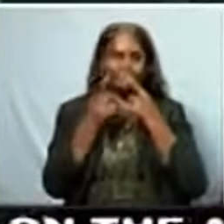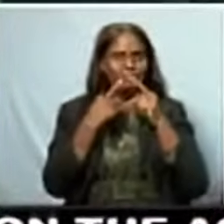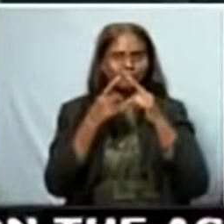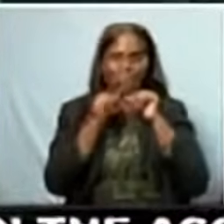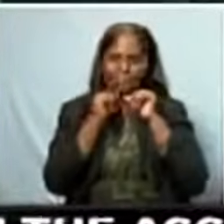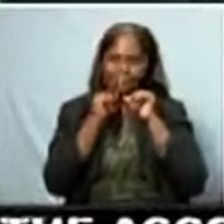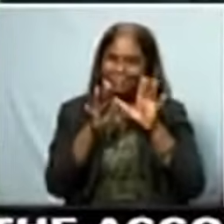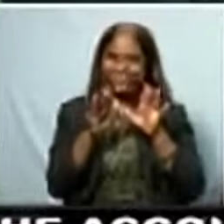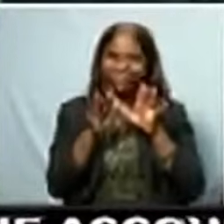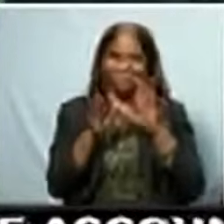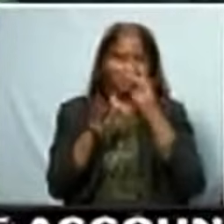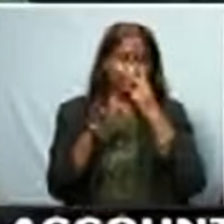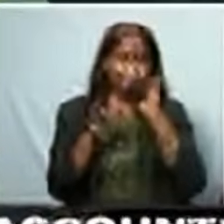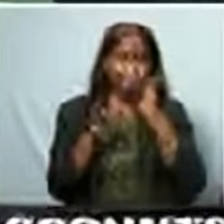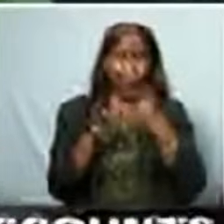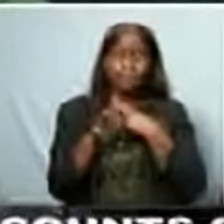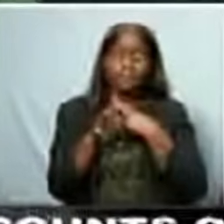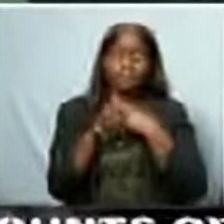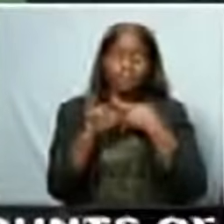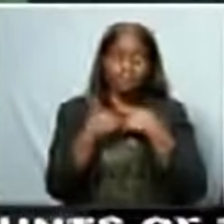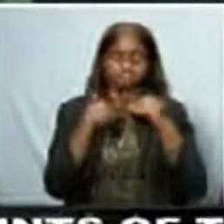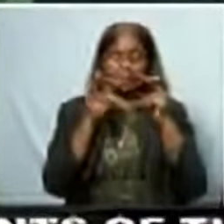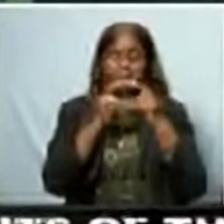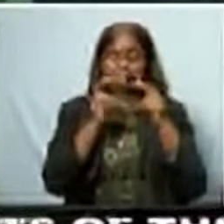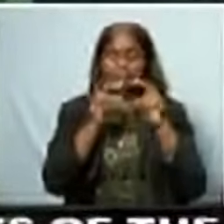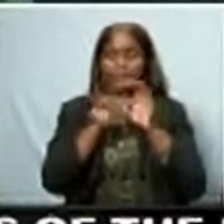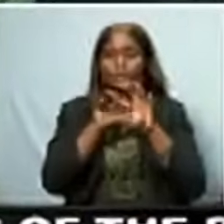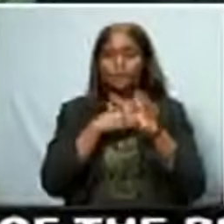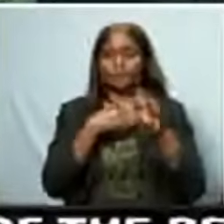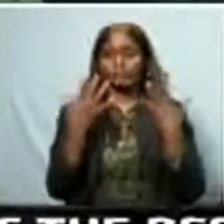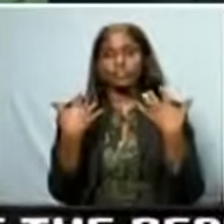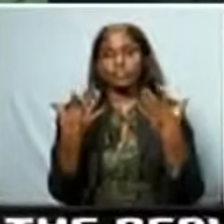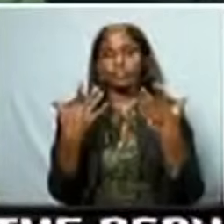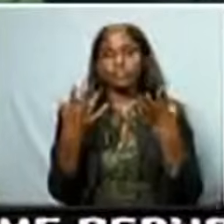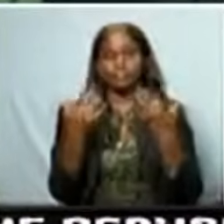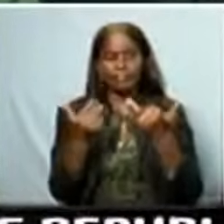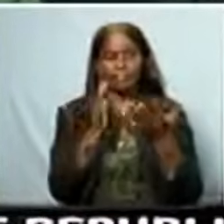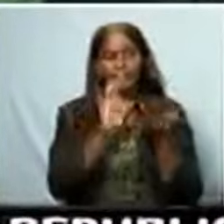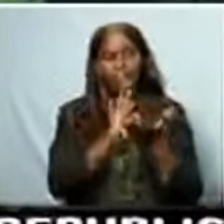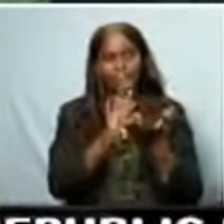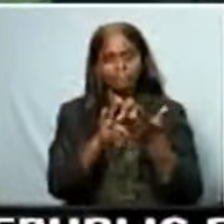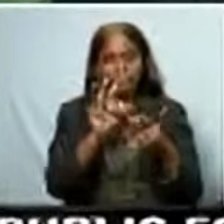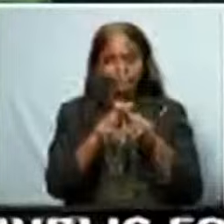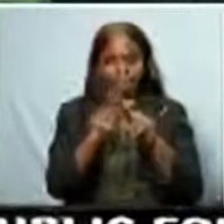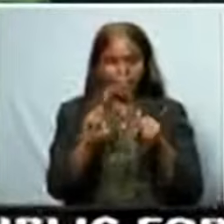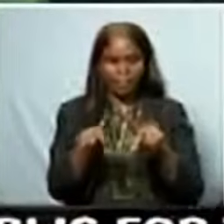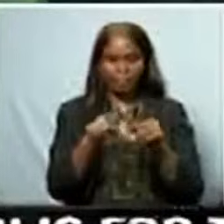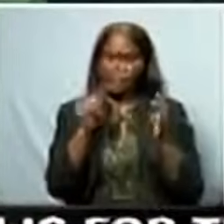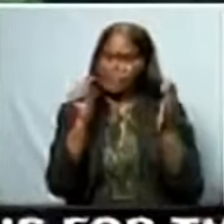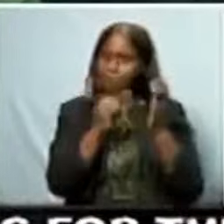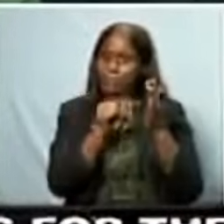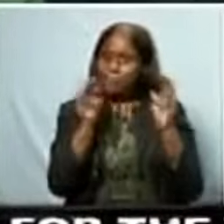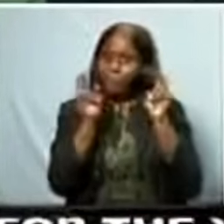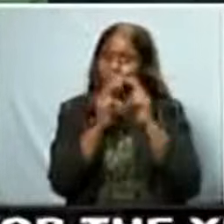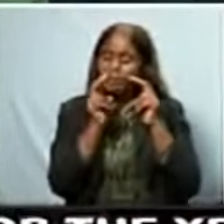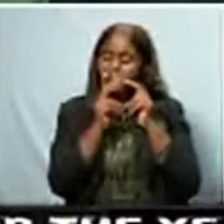see, the contract, I have a contract in my hands right now. Chair, this